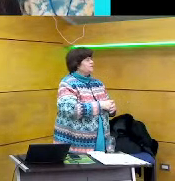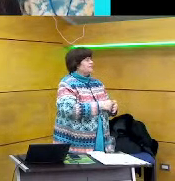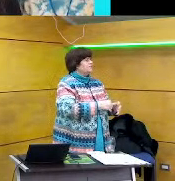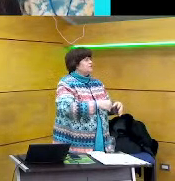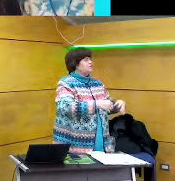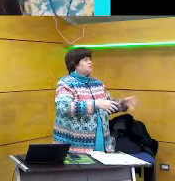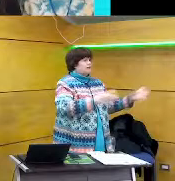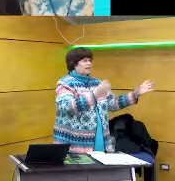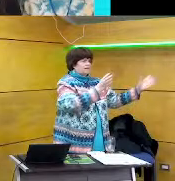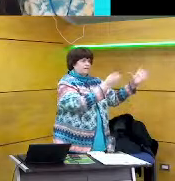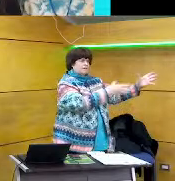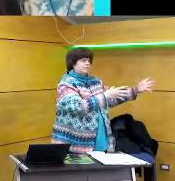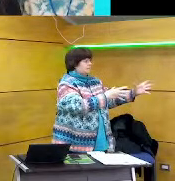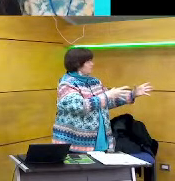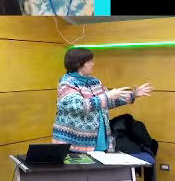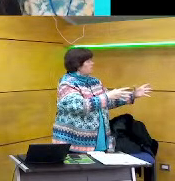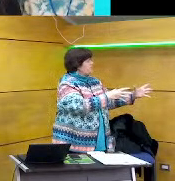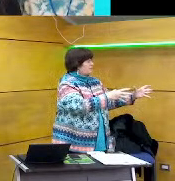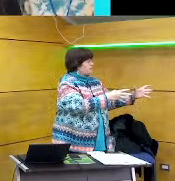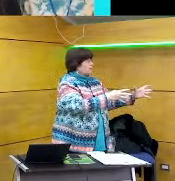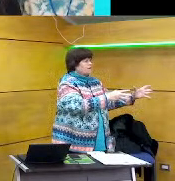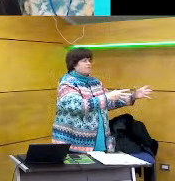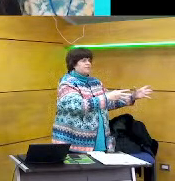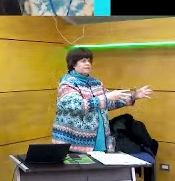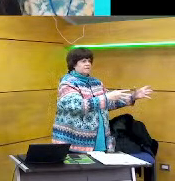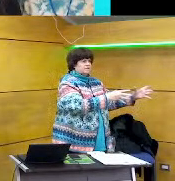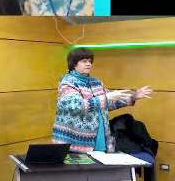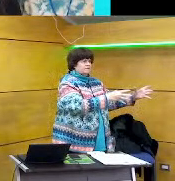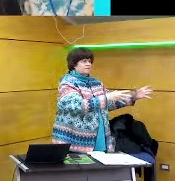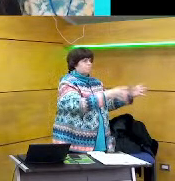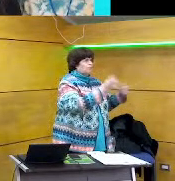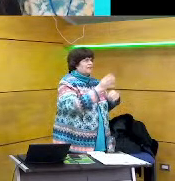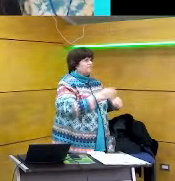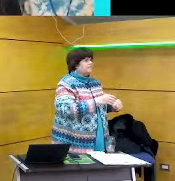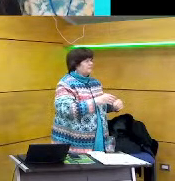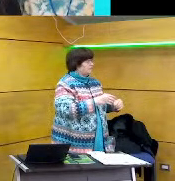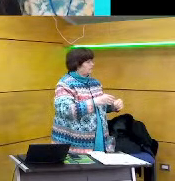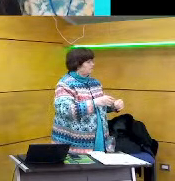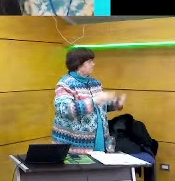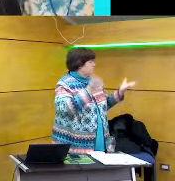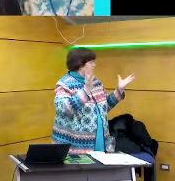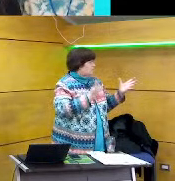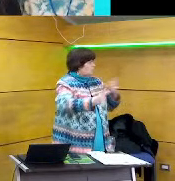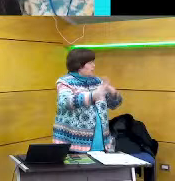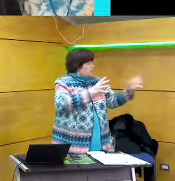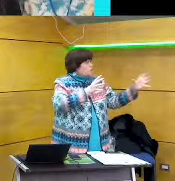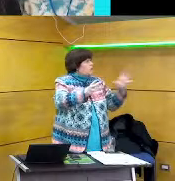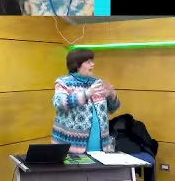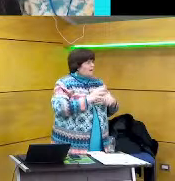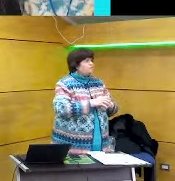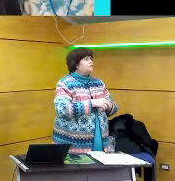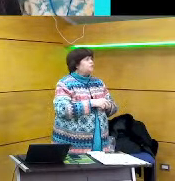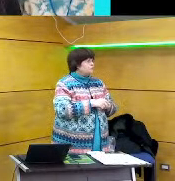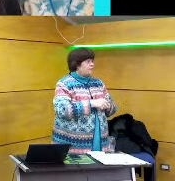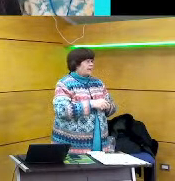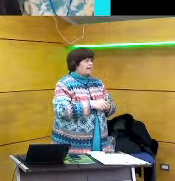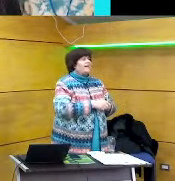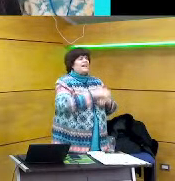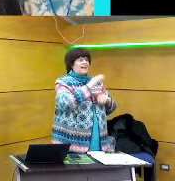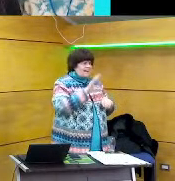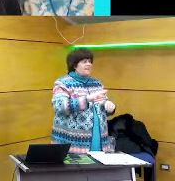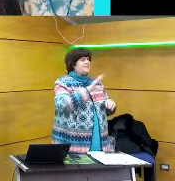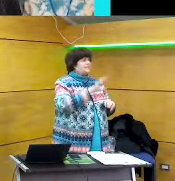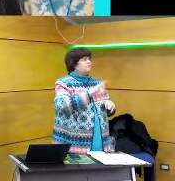the person next to you and read that paragraph together. Just practice saying it. You have to do